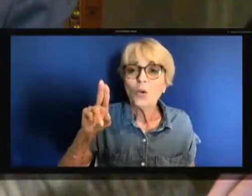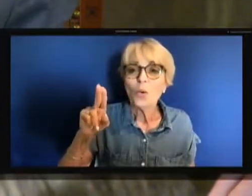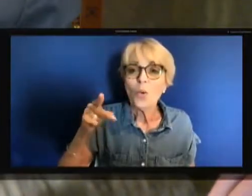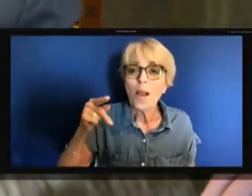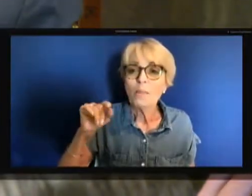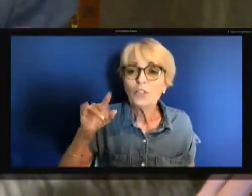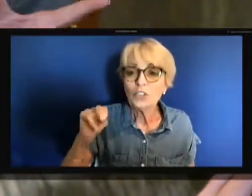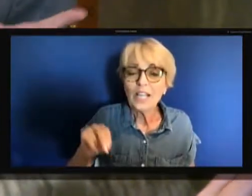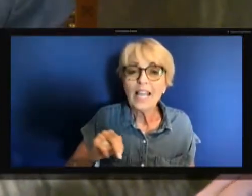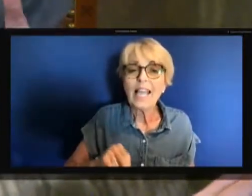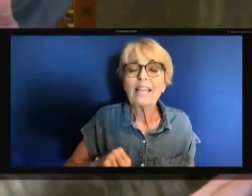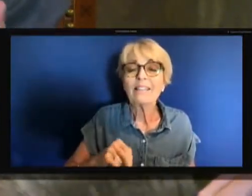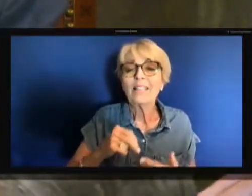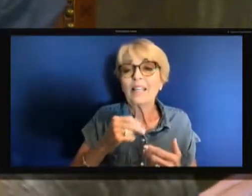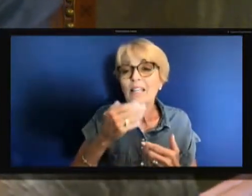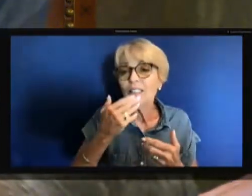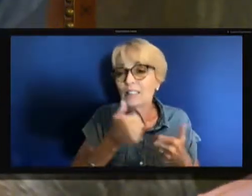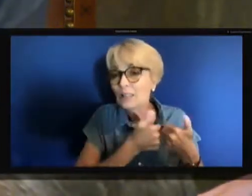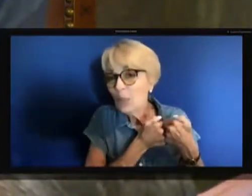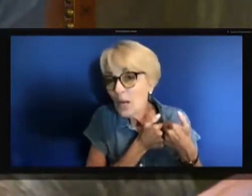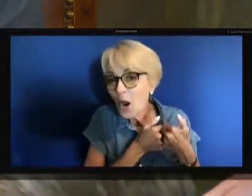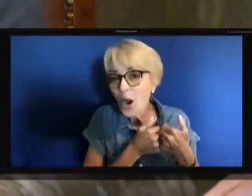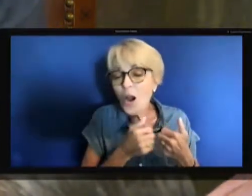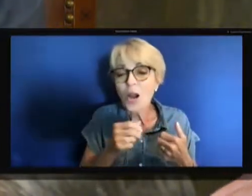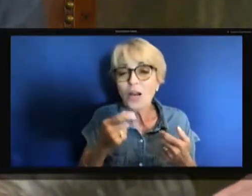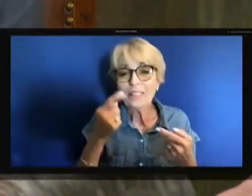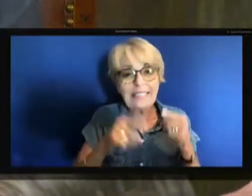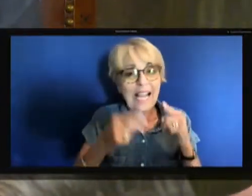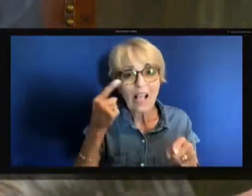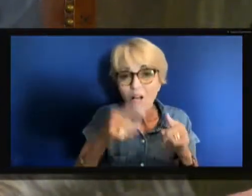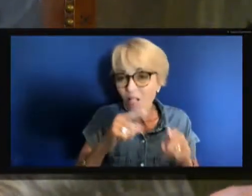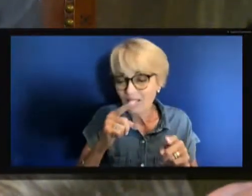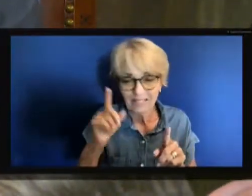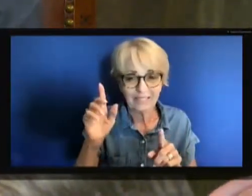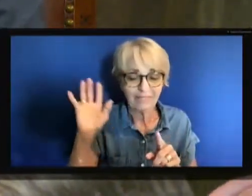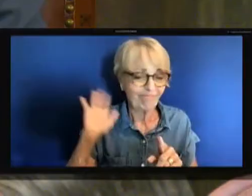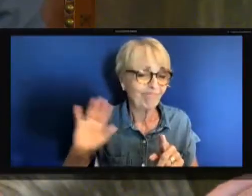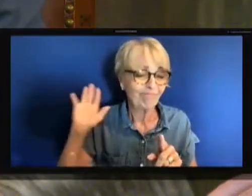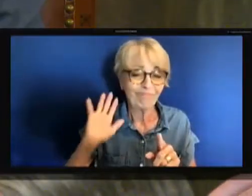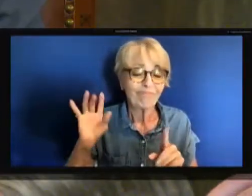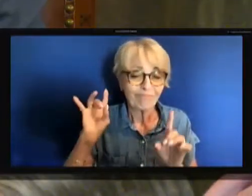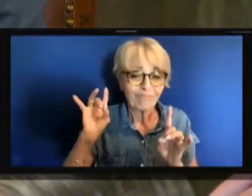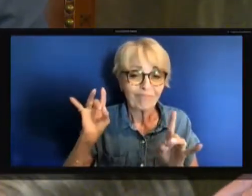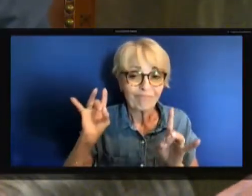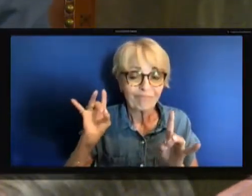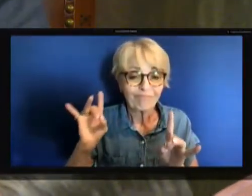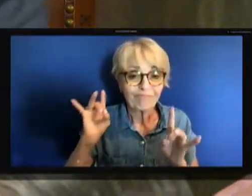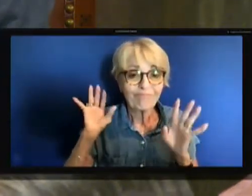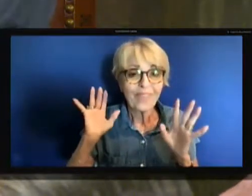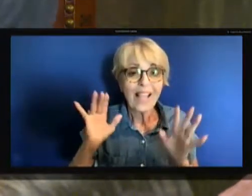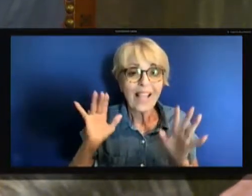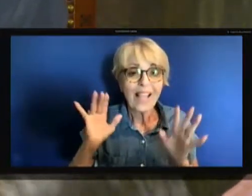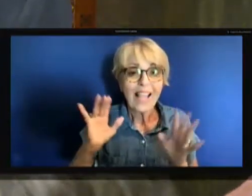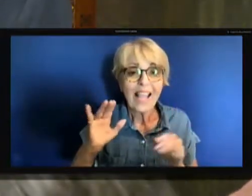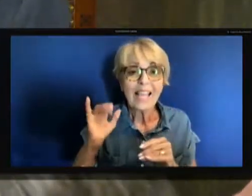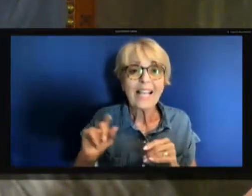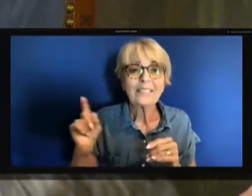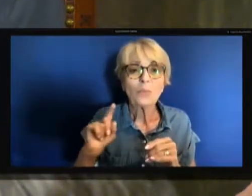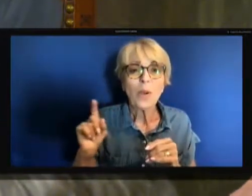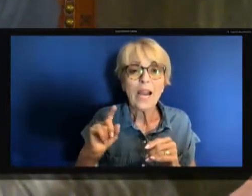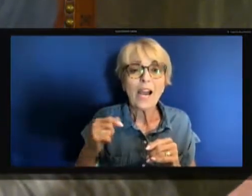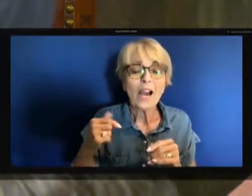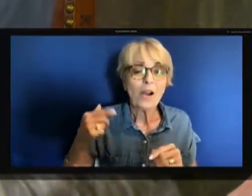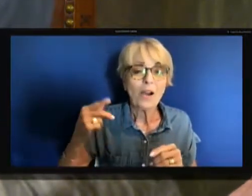like rampant, right? Everywhere. And that's, and people, you know, and that is sort of where the distrust of